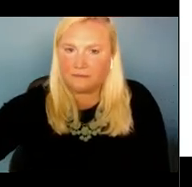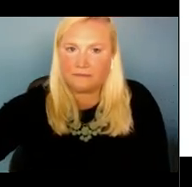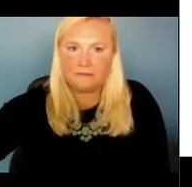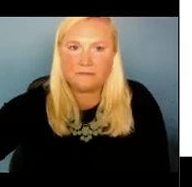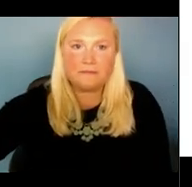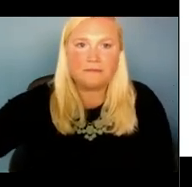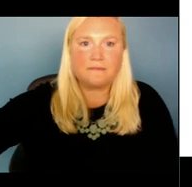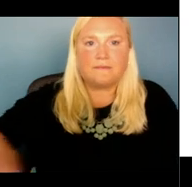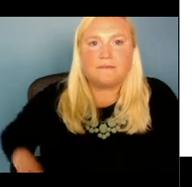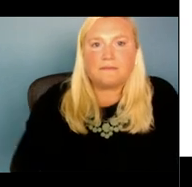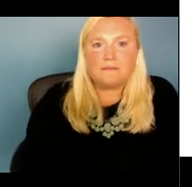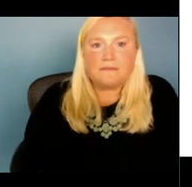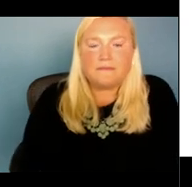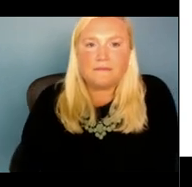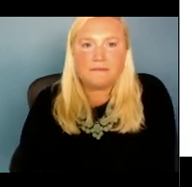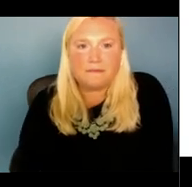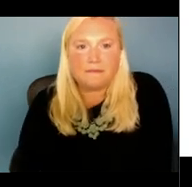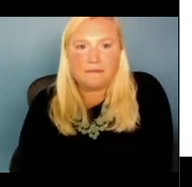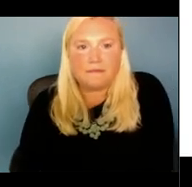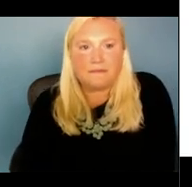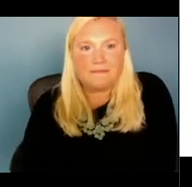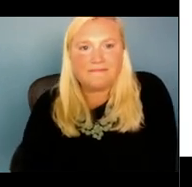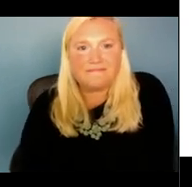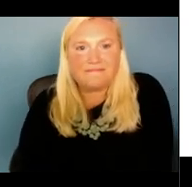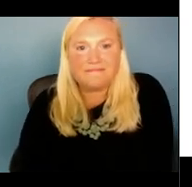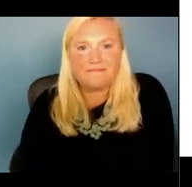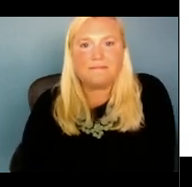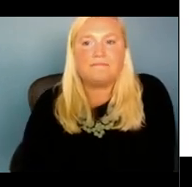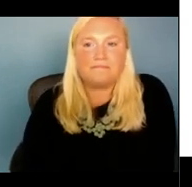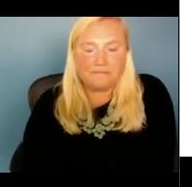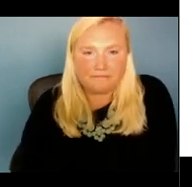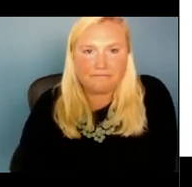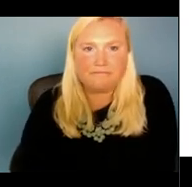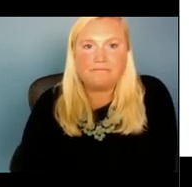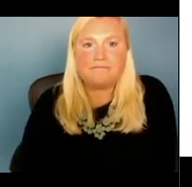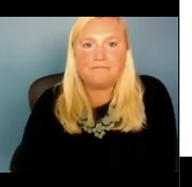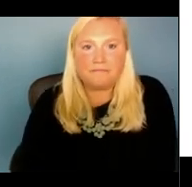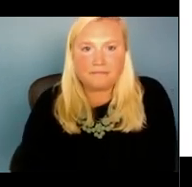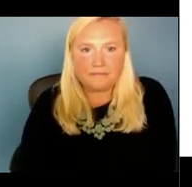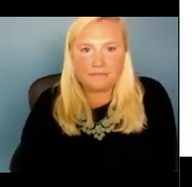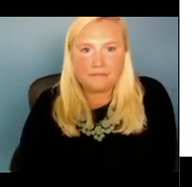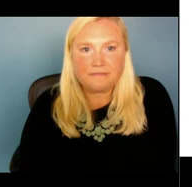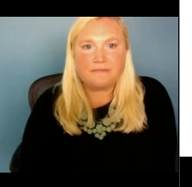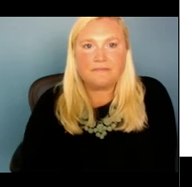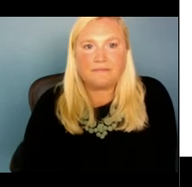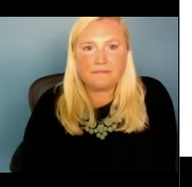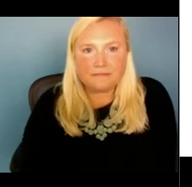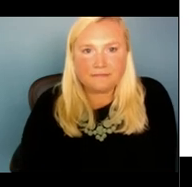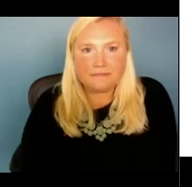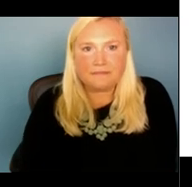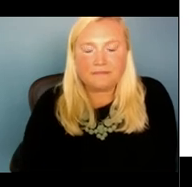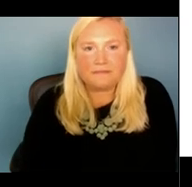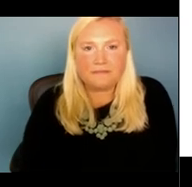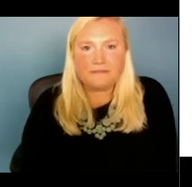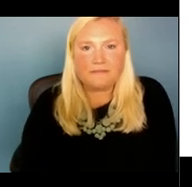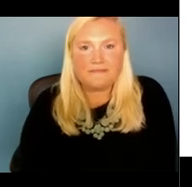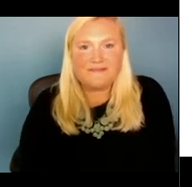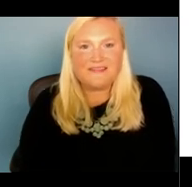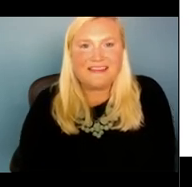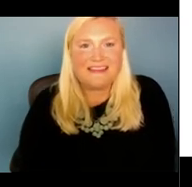some people's speech will have stuttering in it. That's just the nature of how their brains are. We started talking about